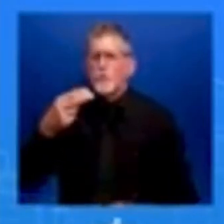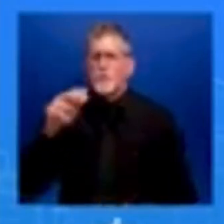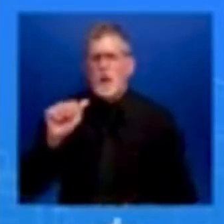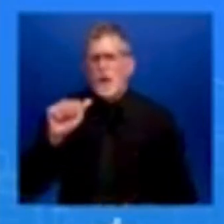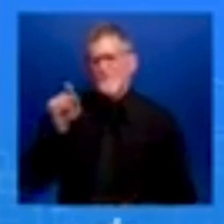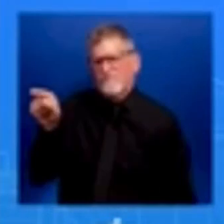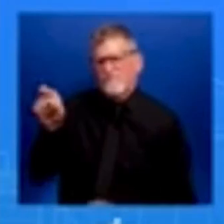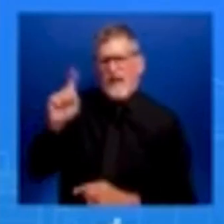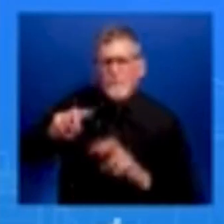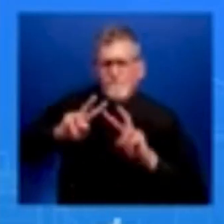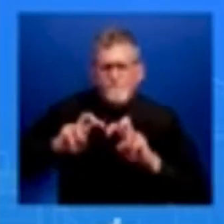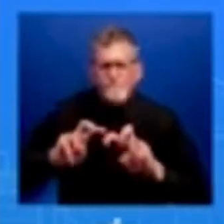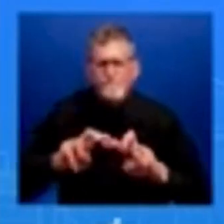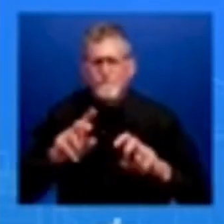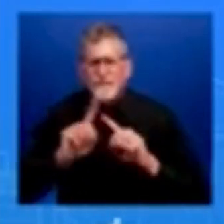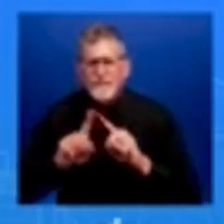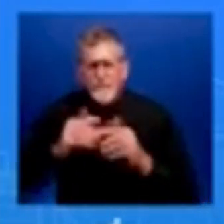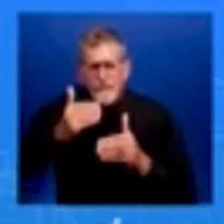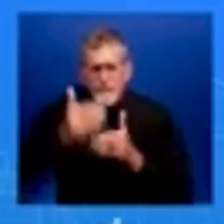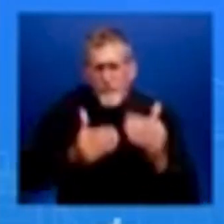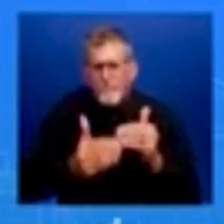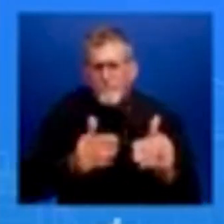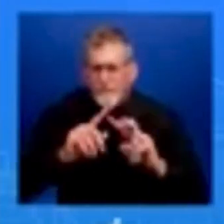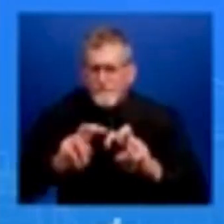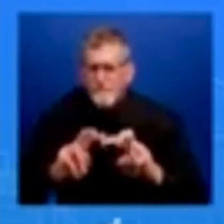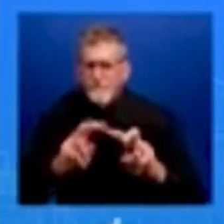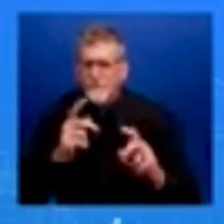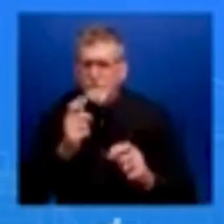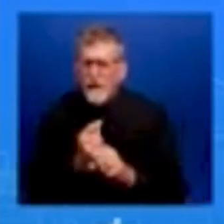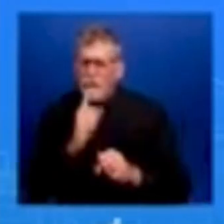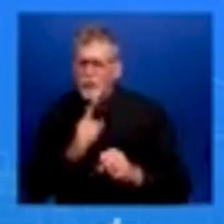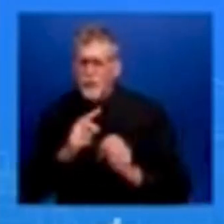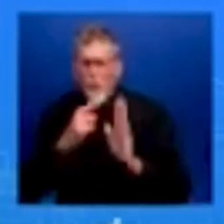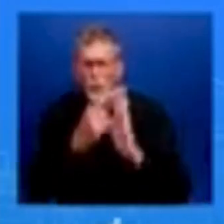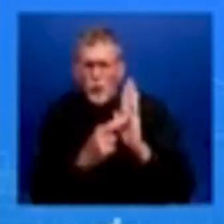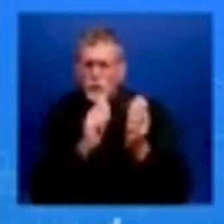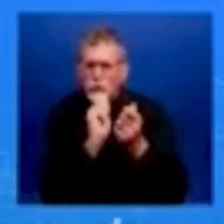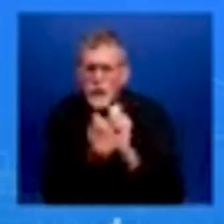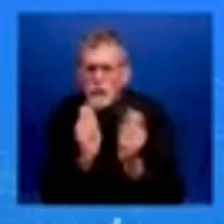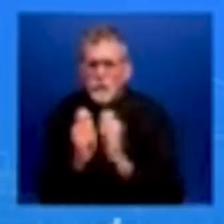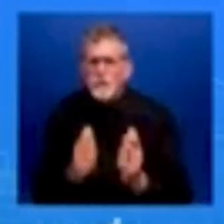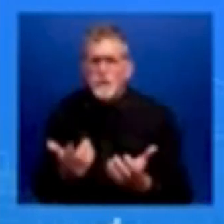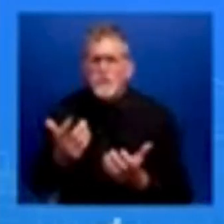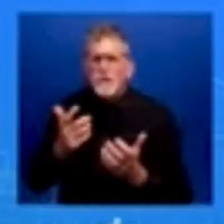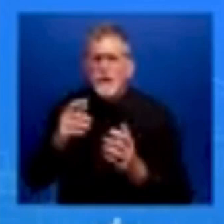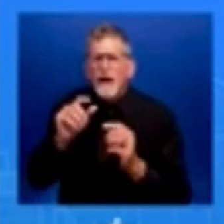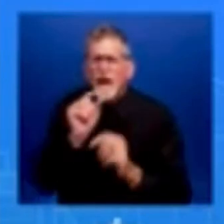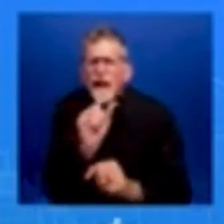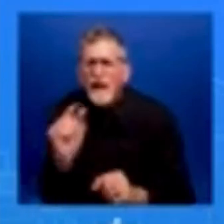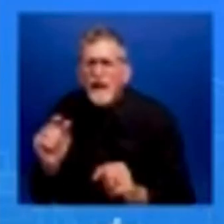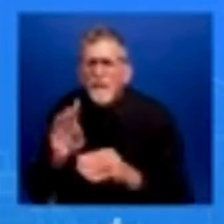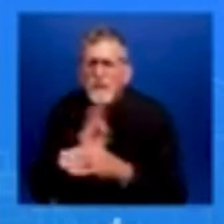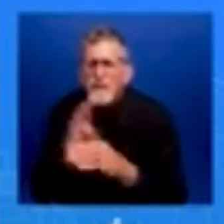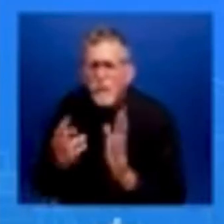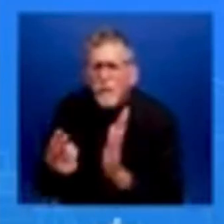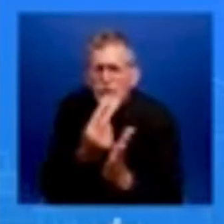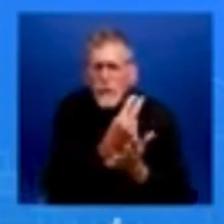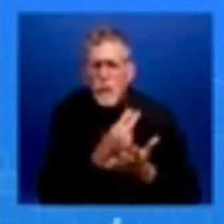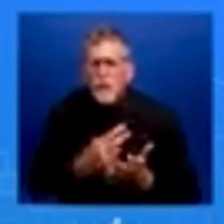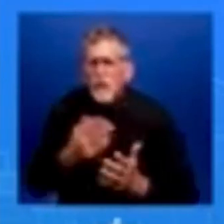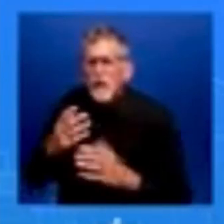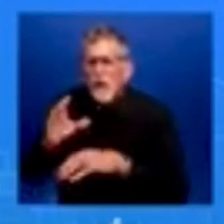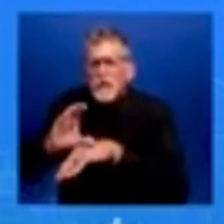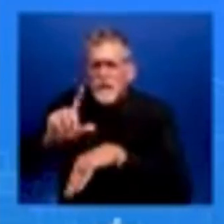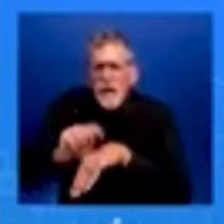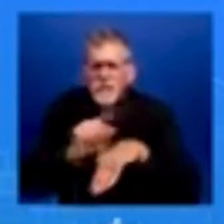small business review and consultation process that the agency is in process right now of completing. And so that's why the